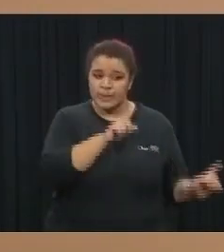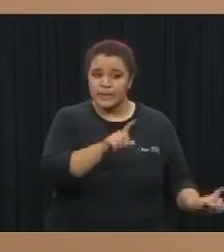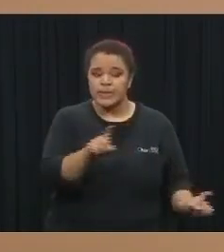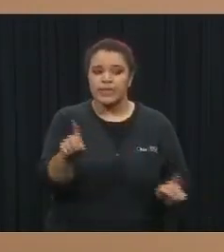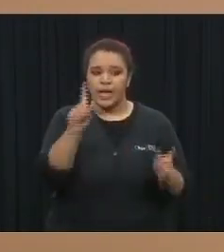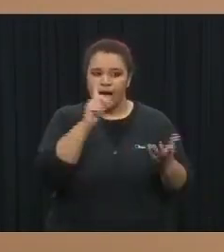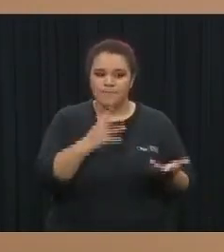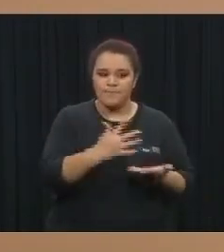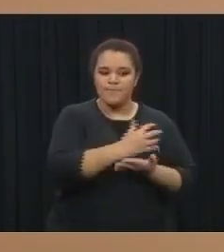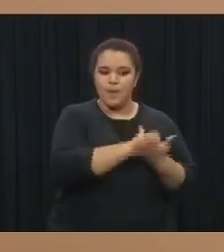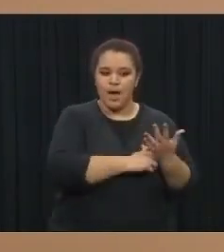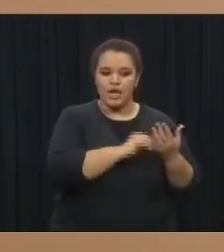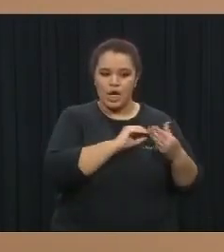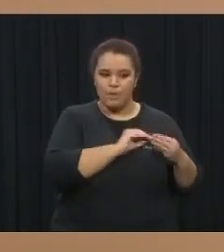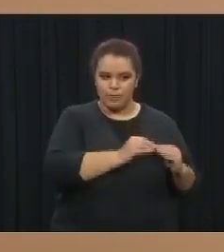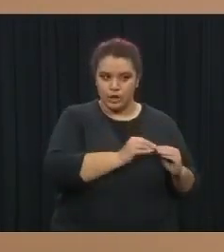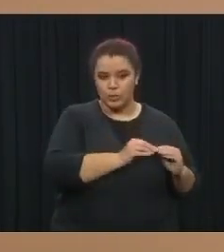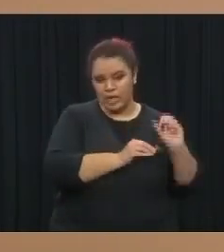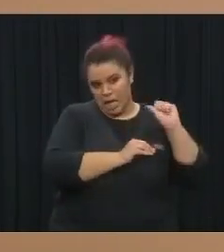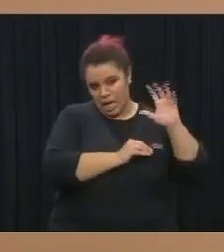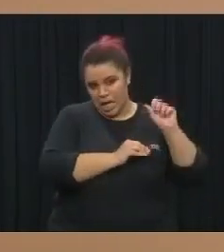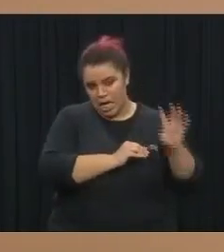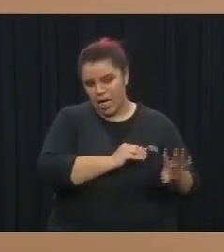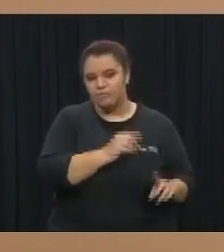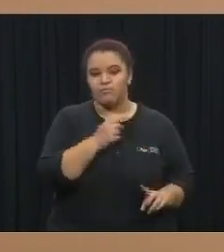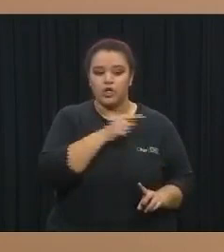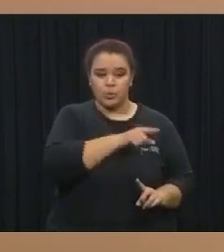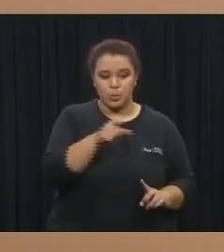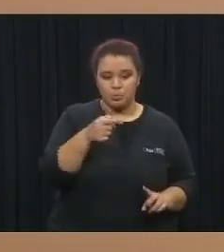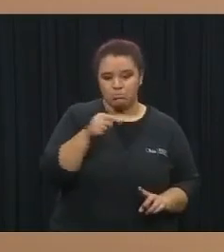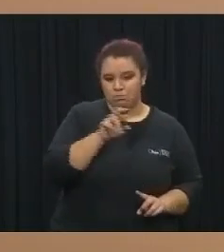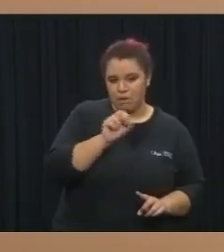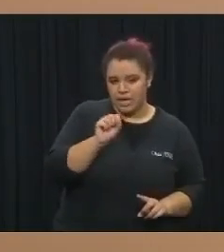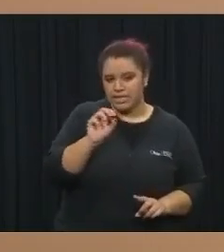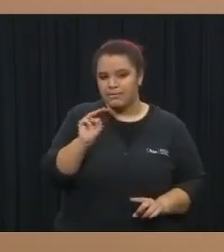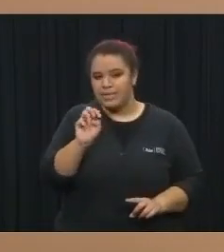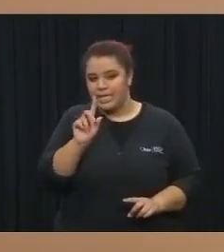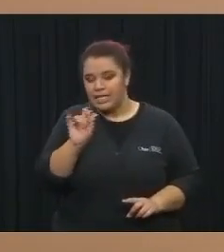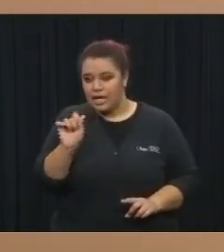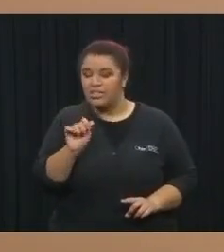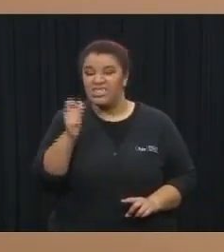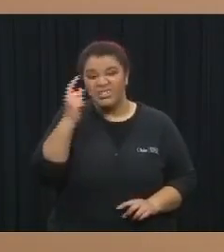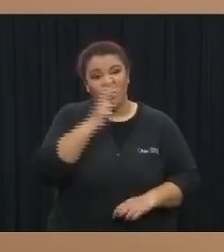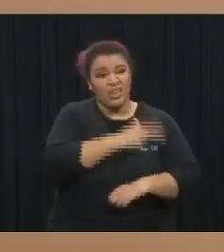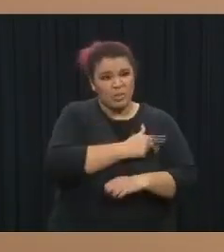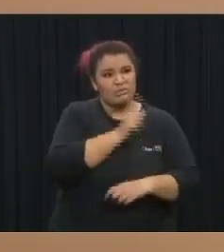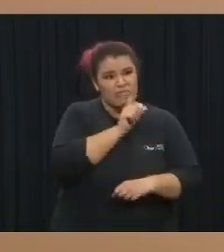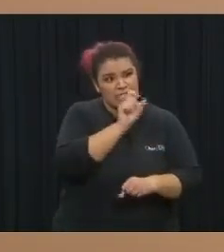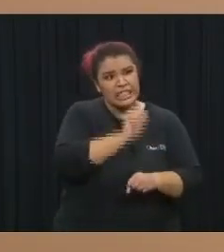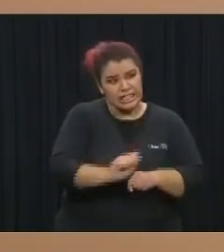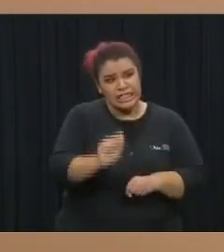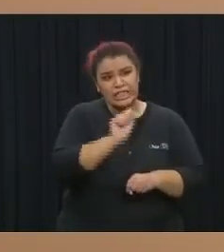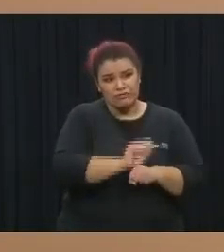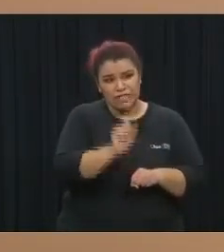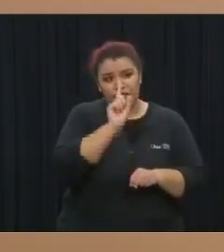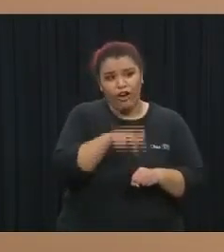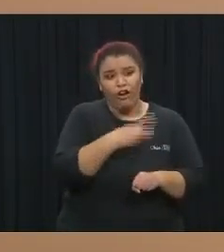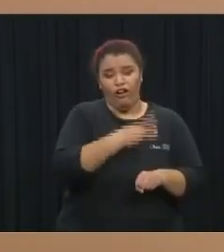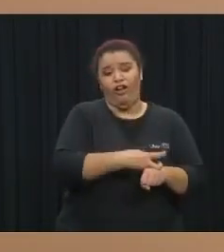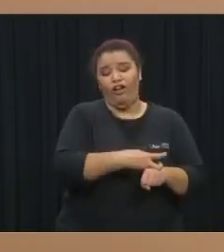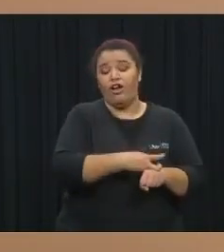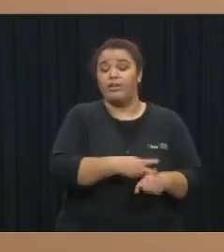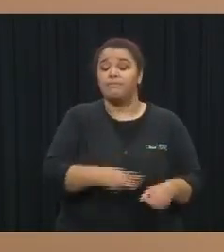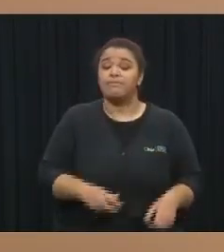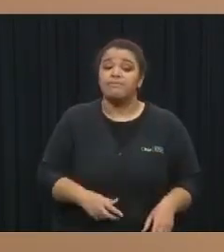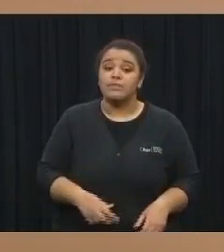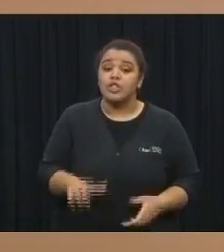that capacity. They are working very hard. Again, we're not doing elective surgeries now. We are discharging people that